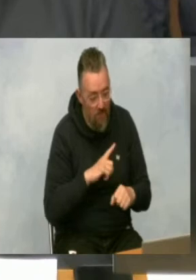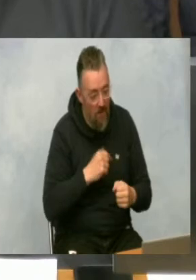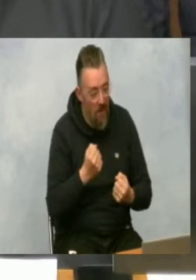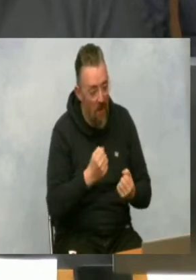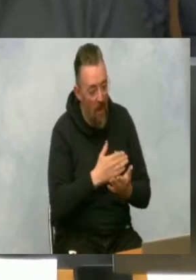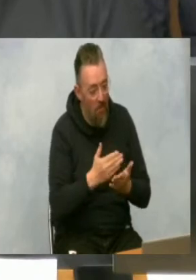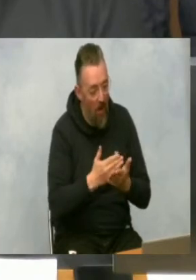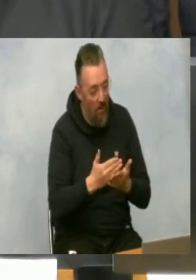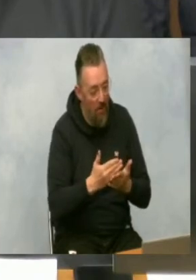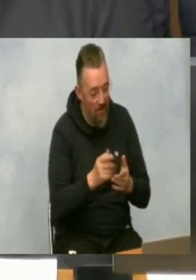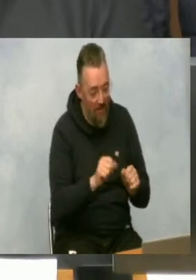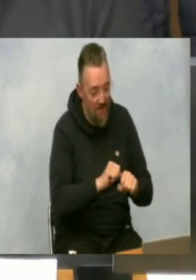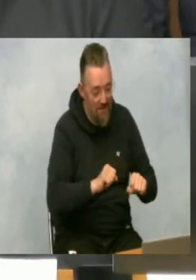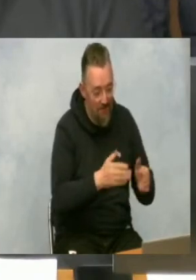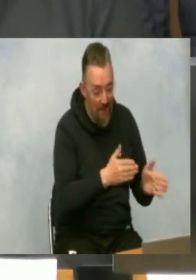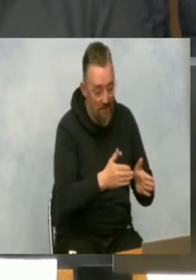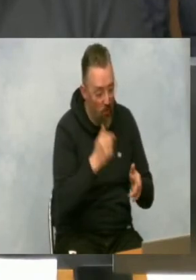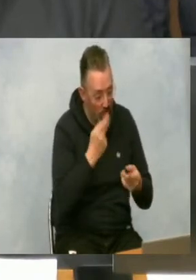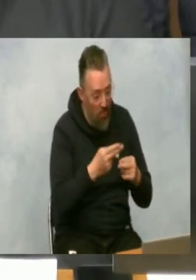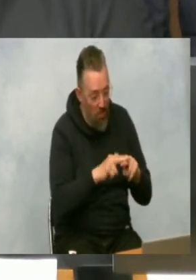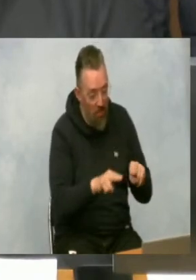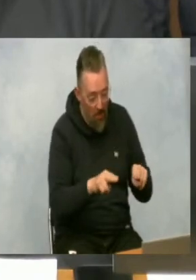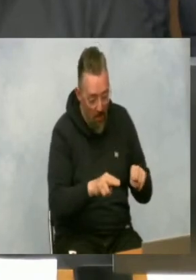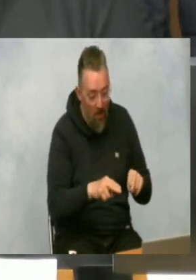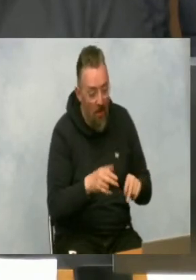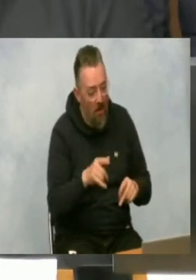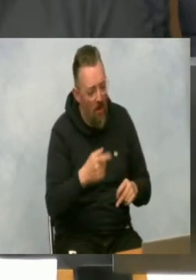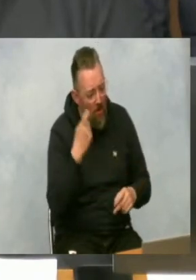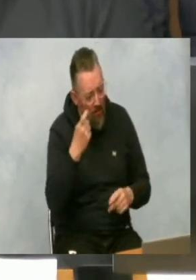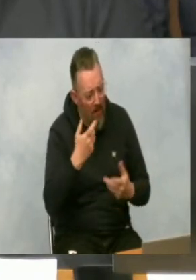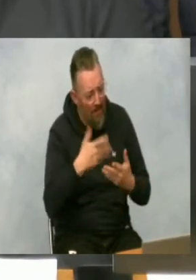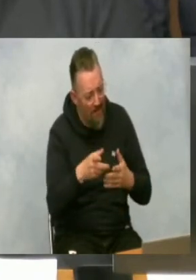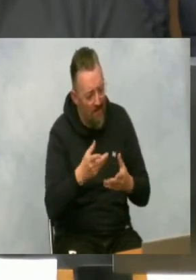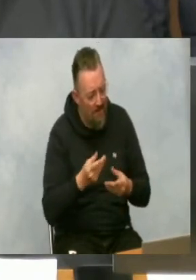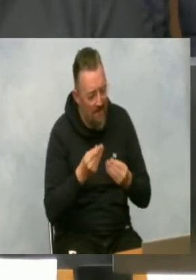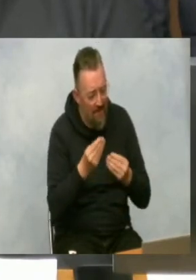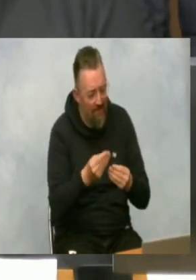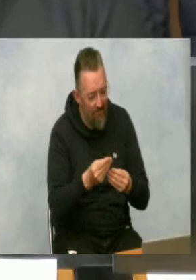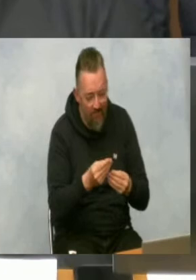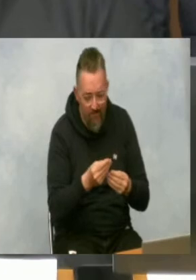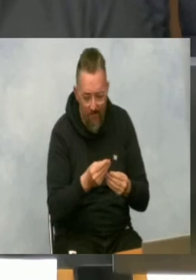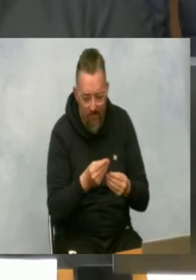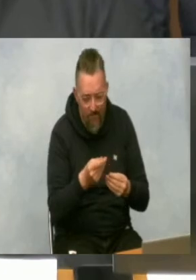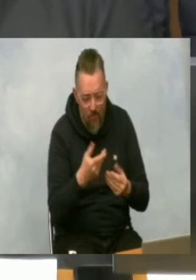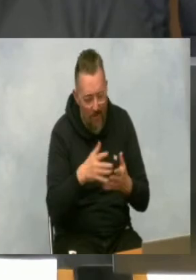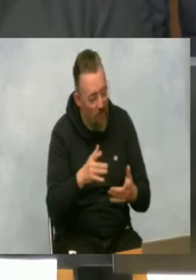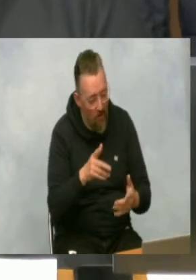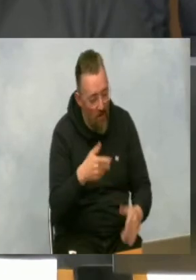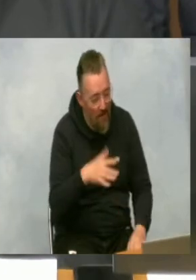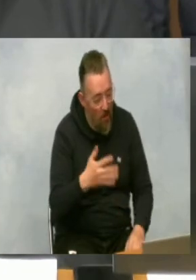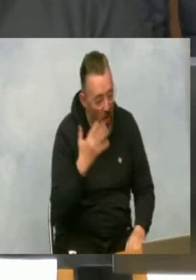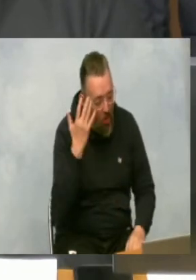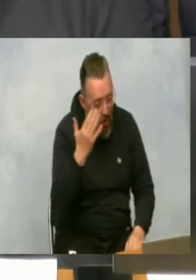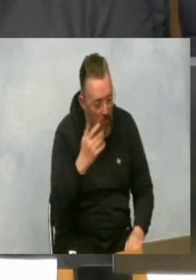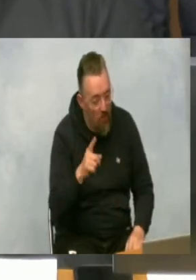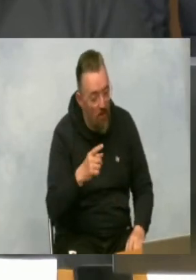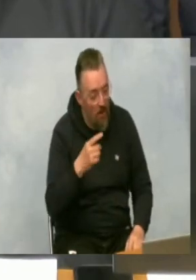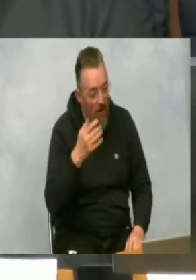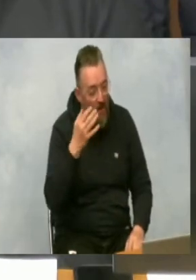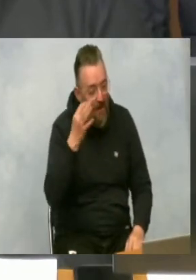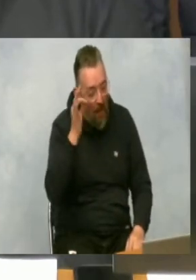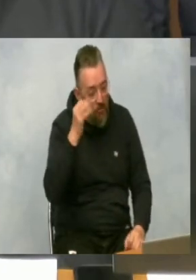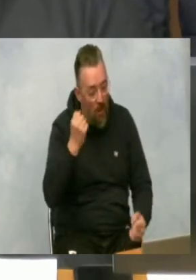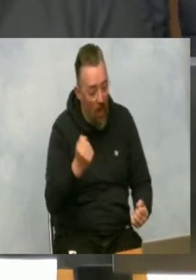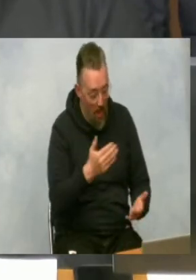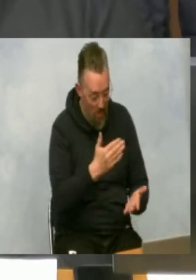parking spaces. And secondly, I wondered if you had given any thought to where the council car will be parked